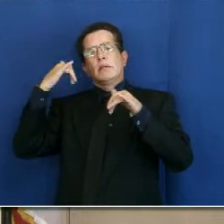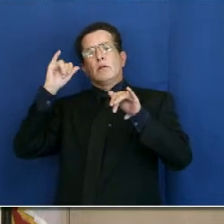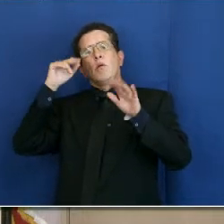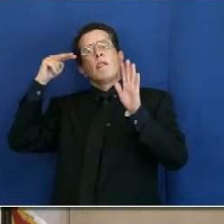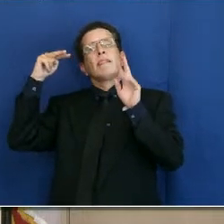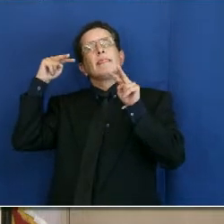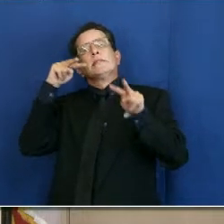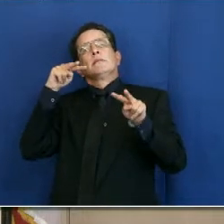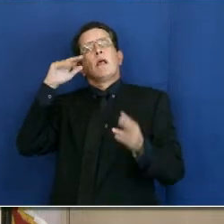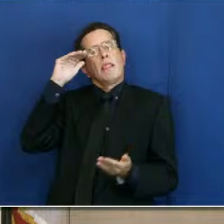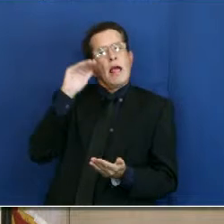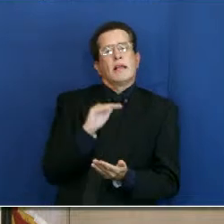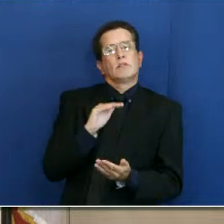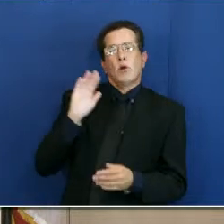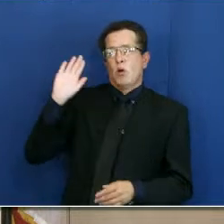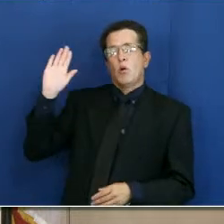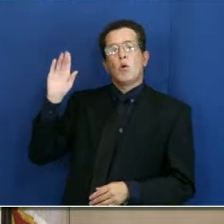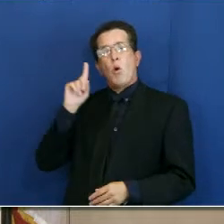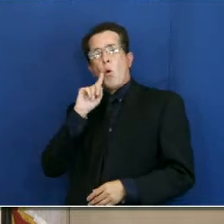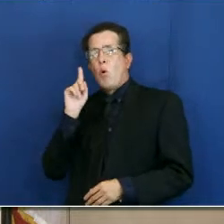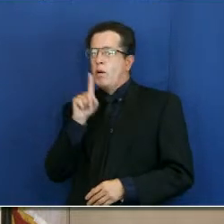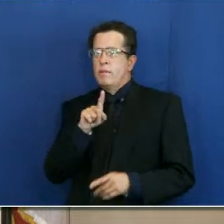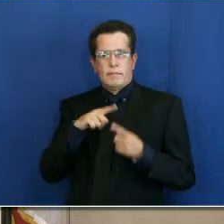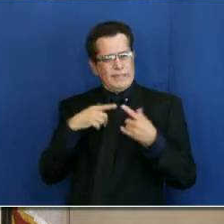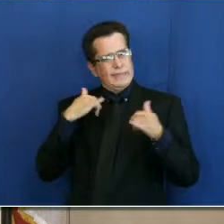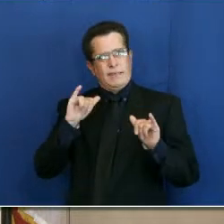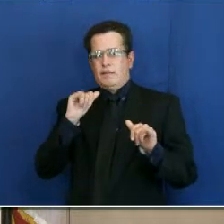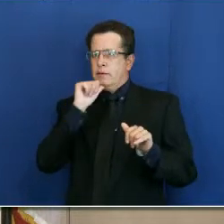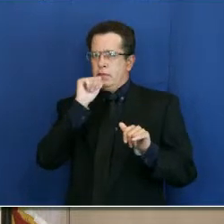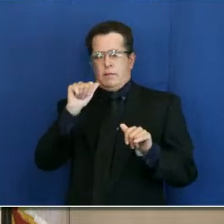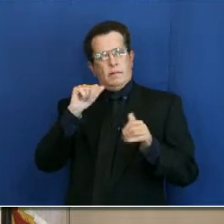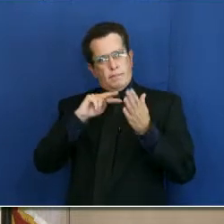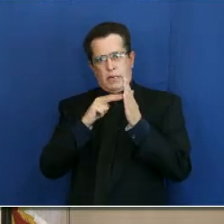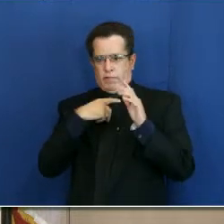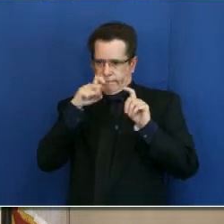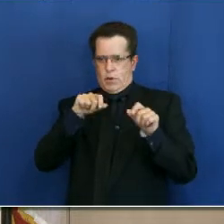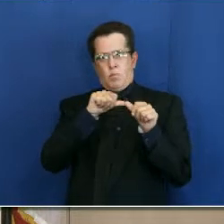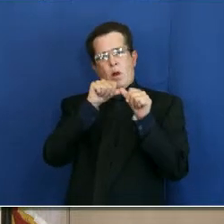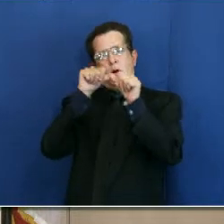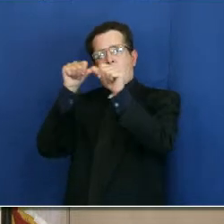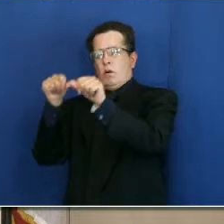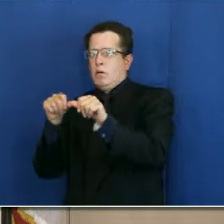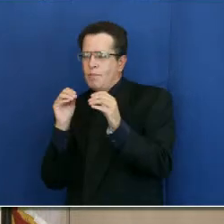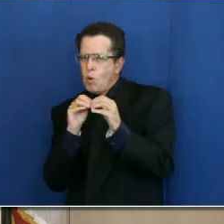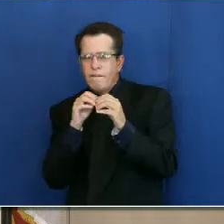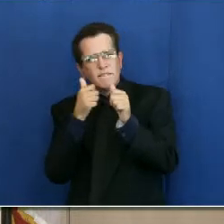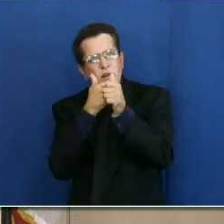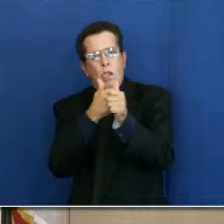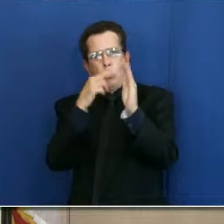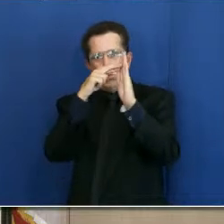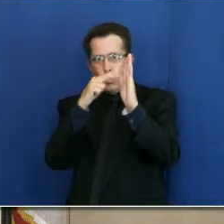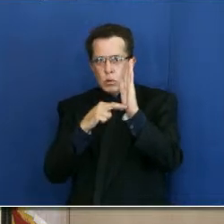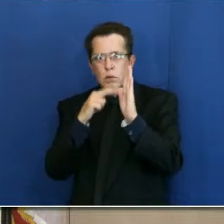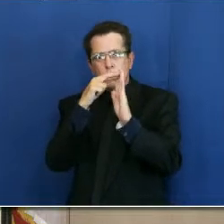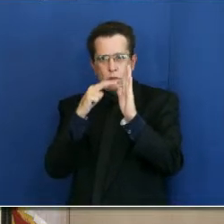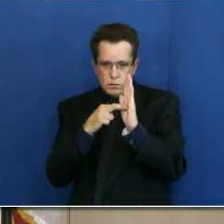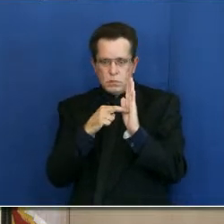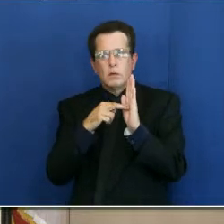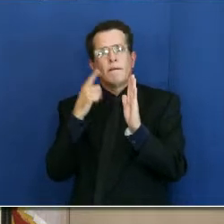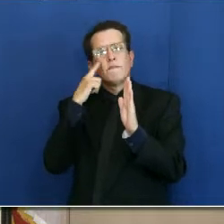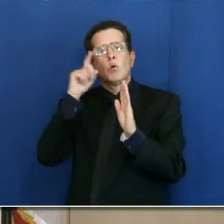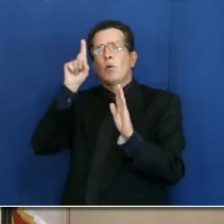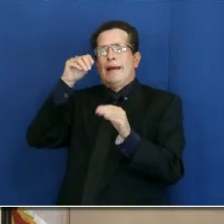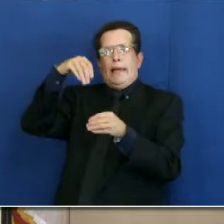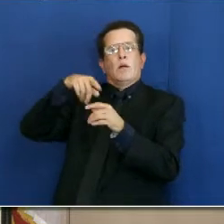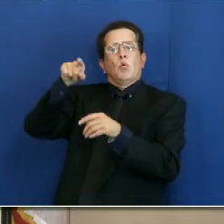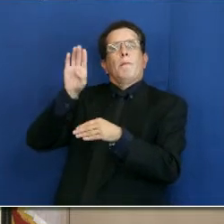per state guidance and orders does not change the current restrictions that were put in place on a handful of indoor